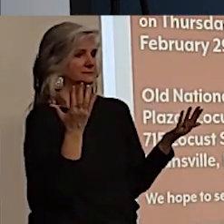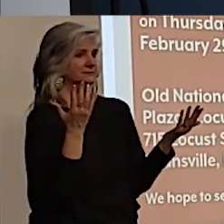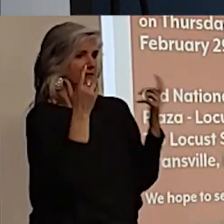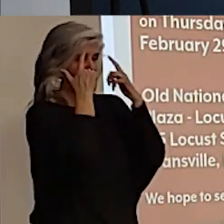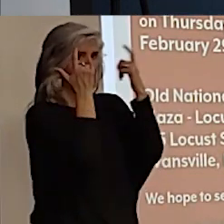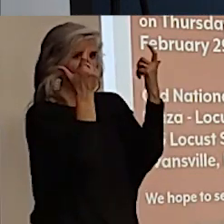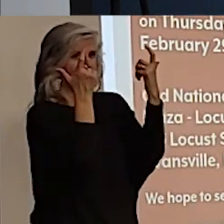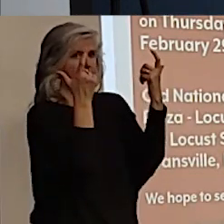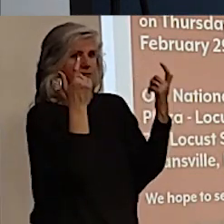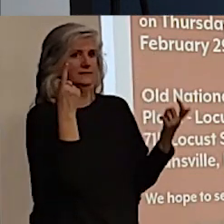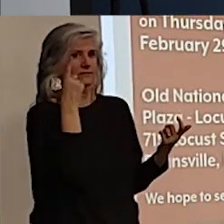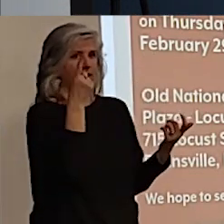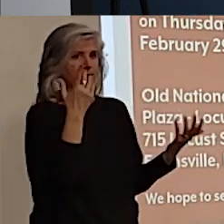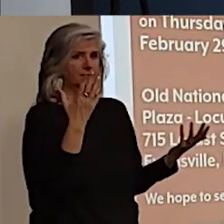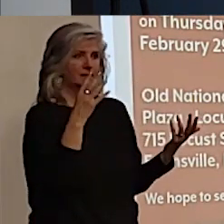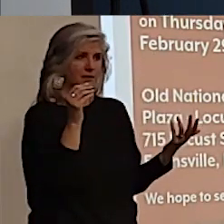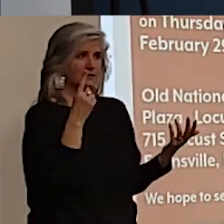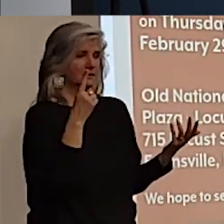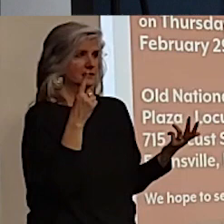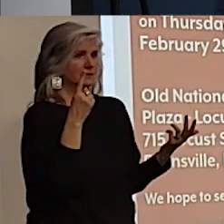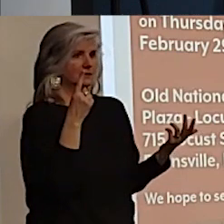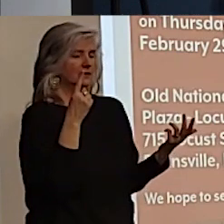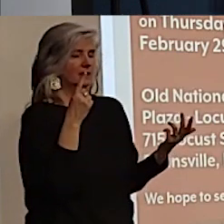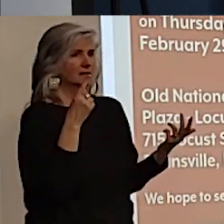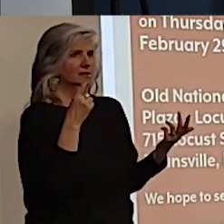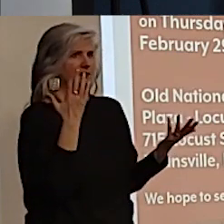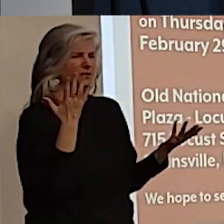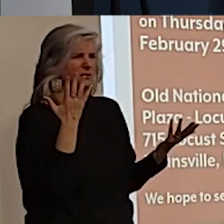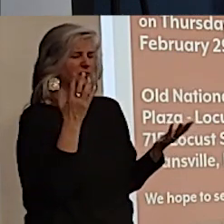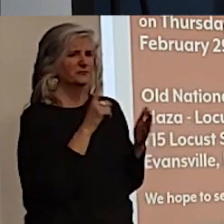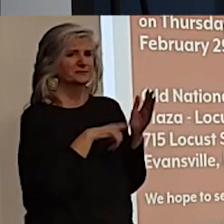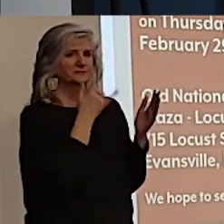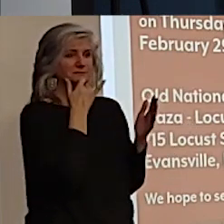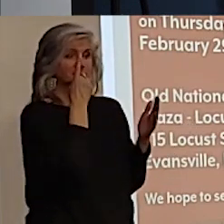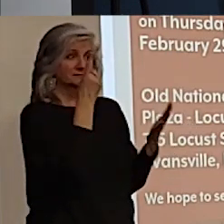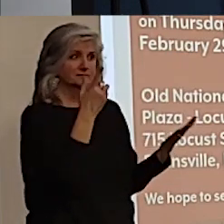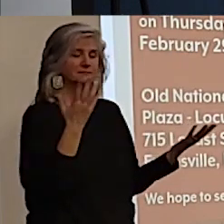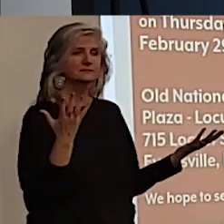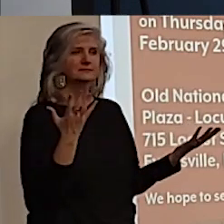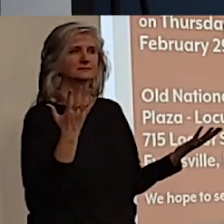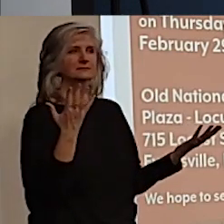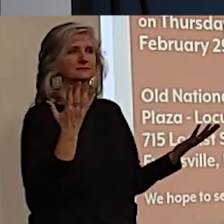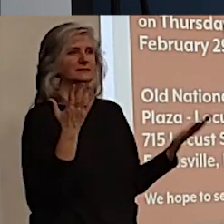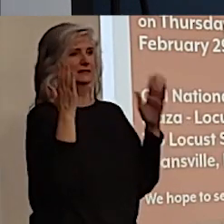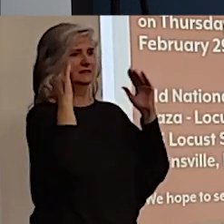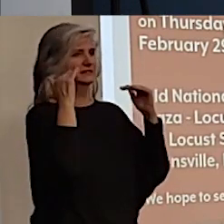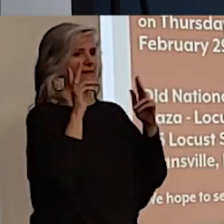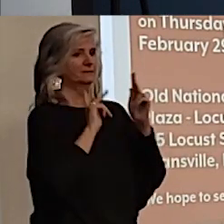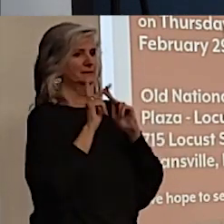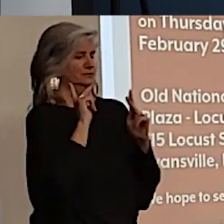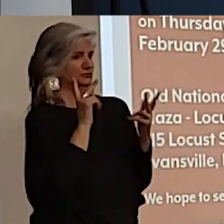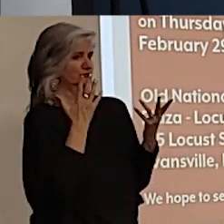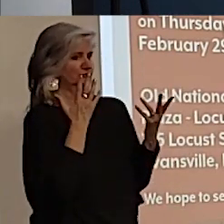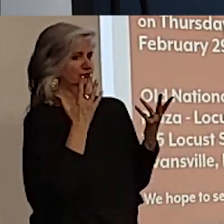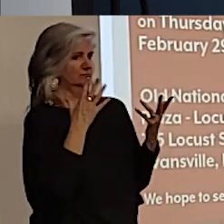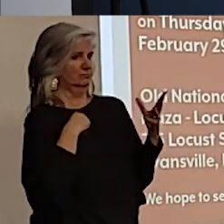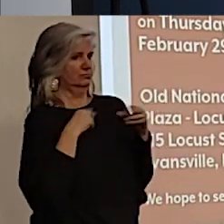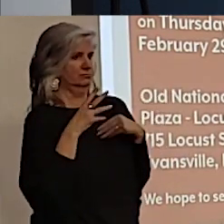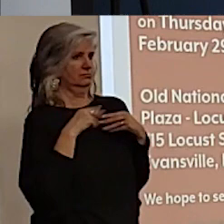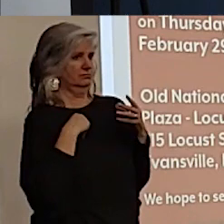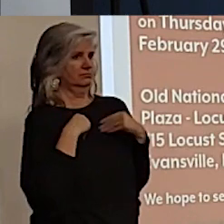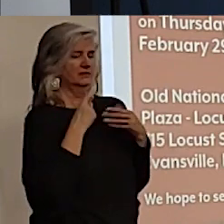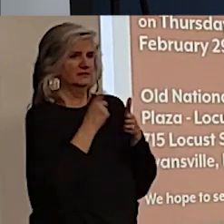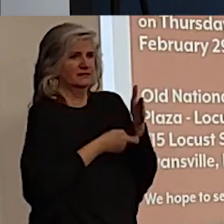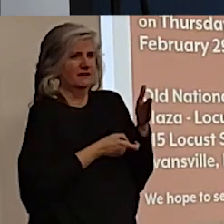arrogance and the hubris? How can they possibly expect people to absorb that kind of